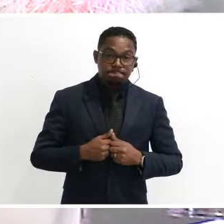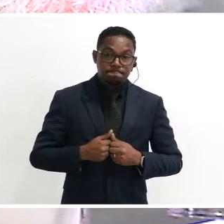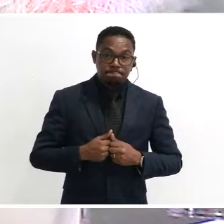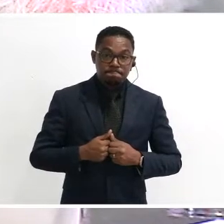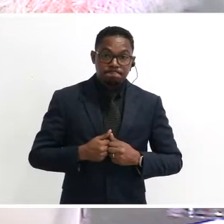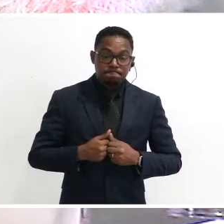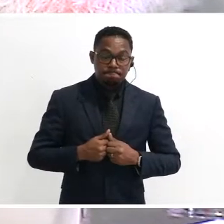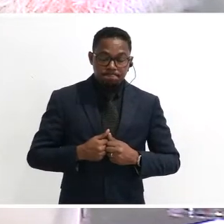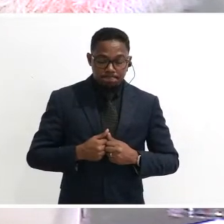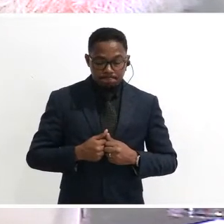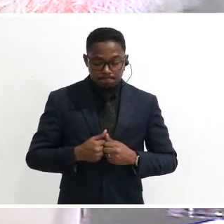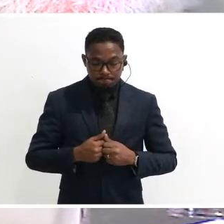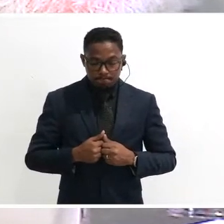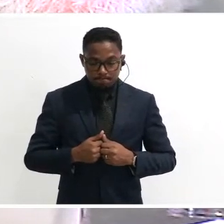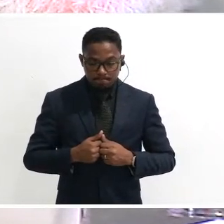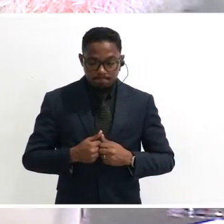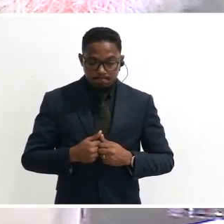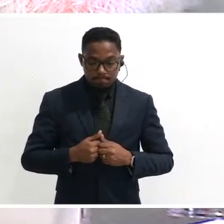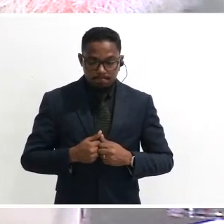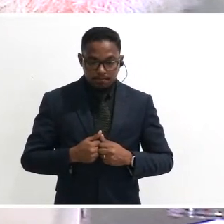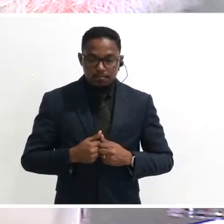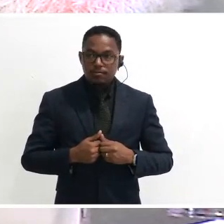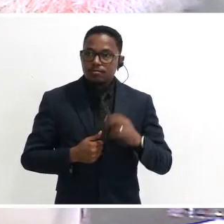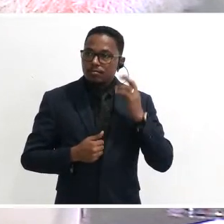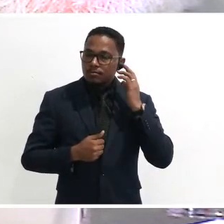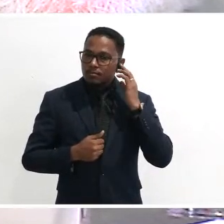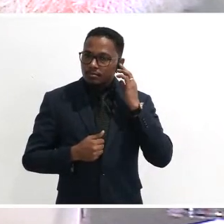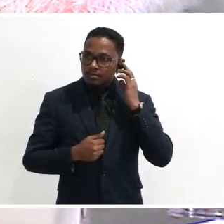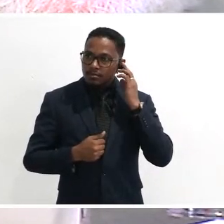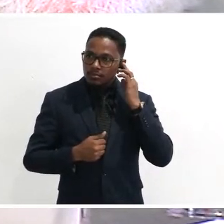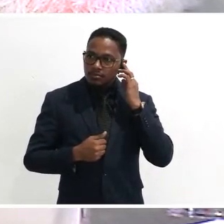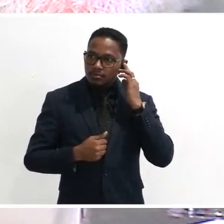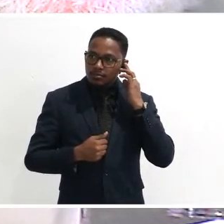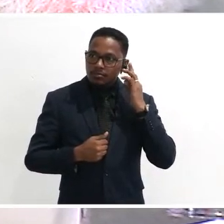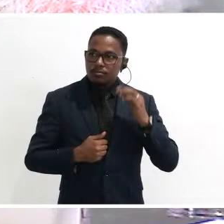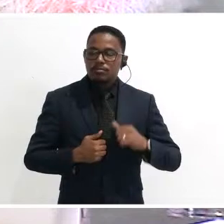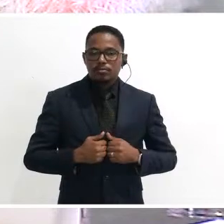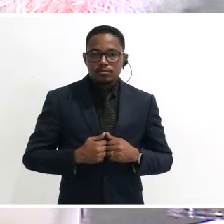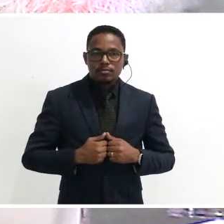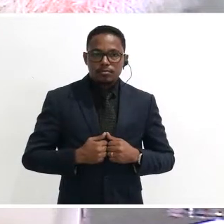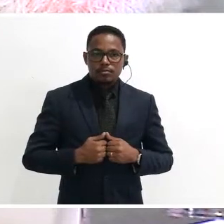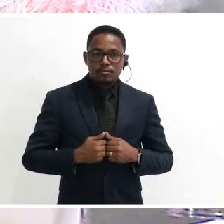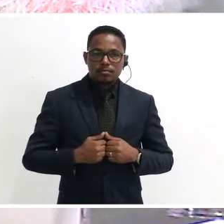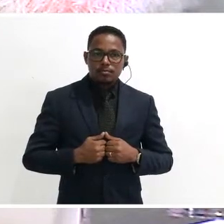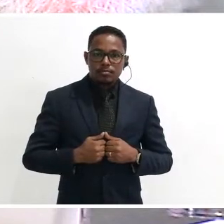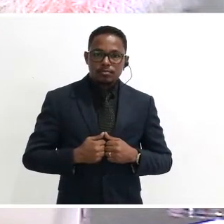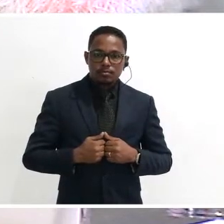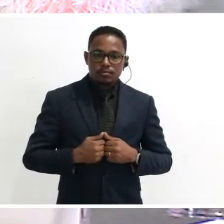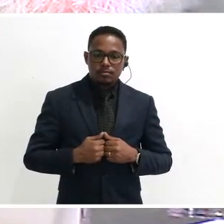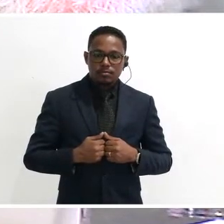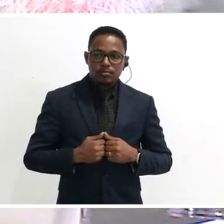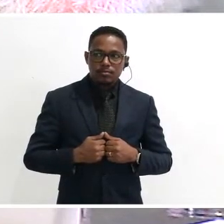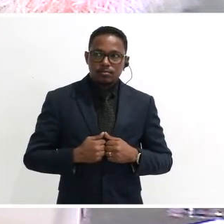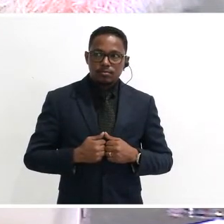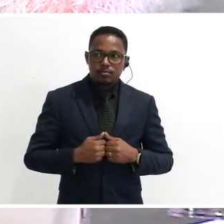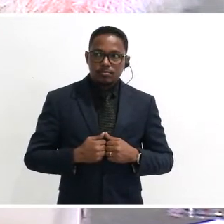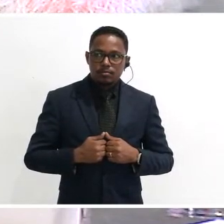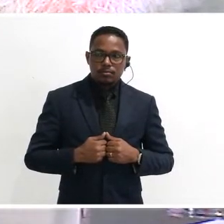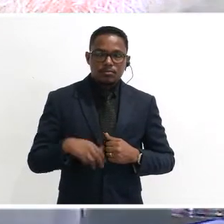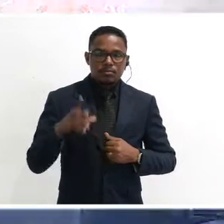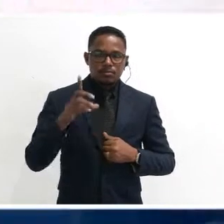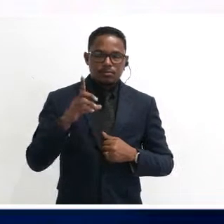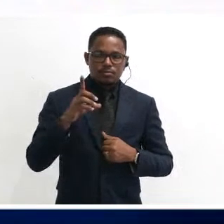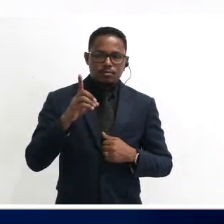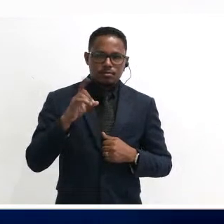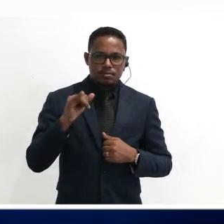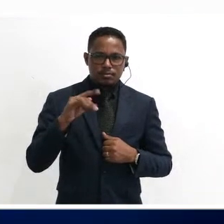Just the density of the interconnects creates a physical problem. It makes them difficult to probe. So traditional